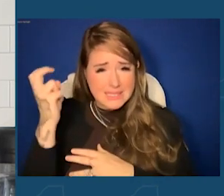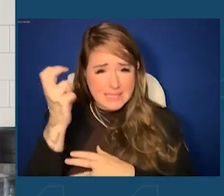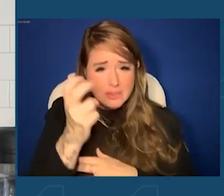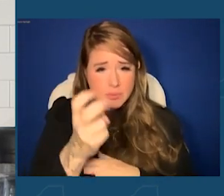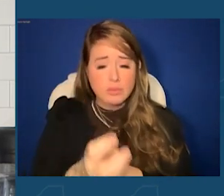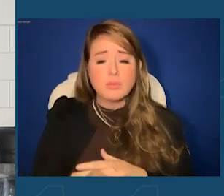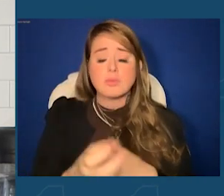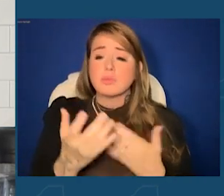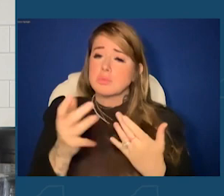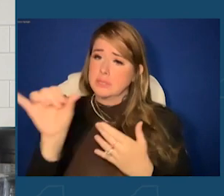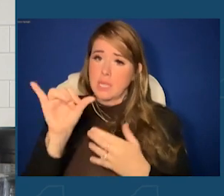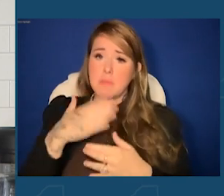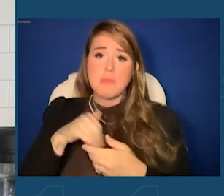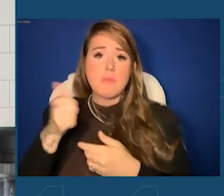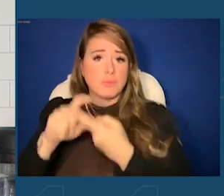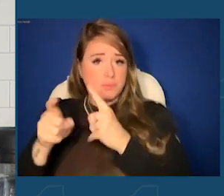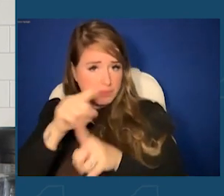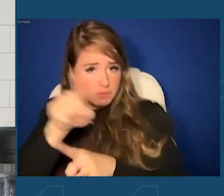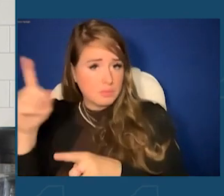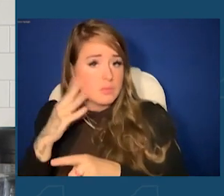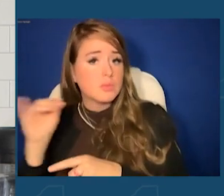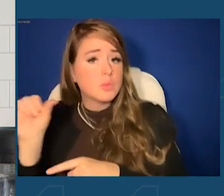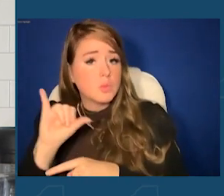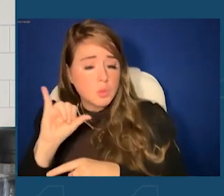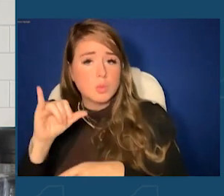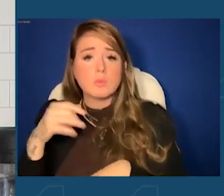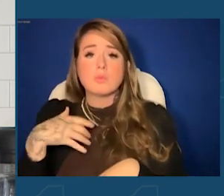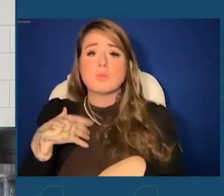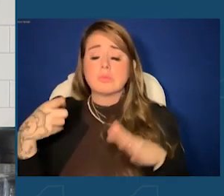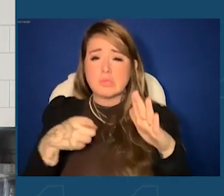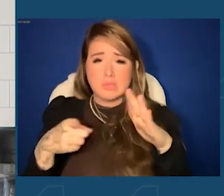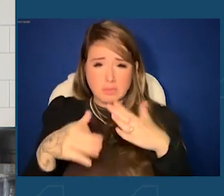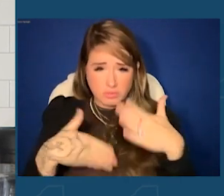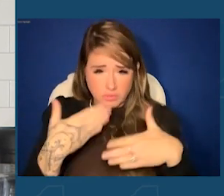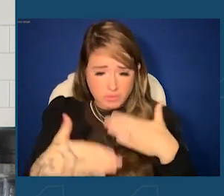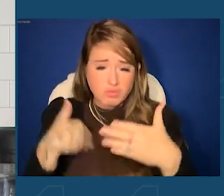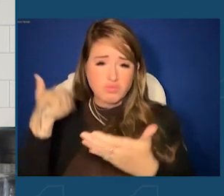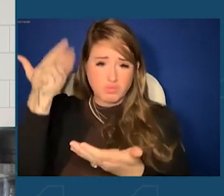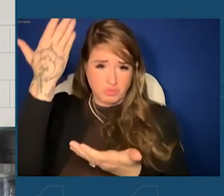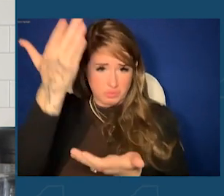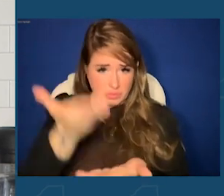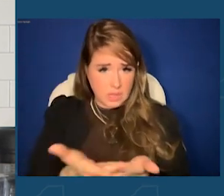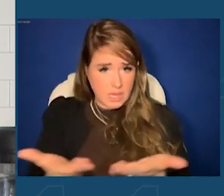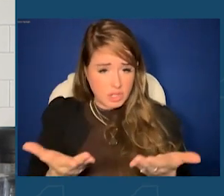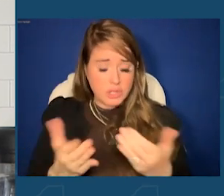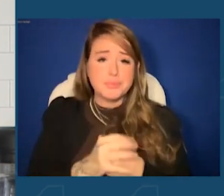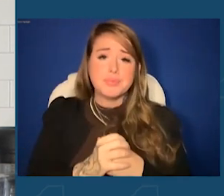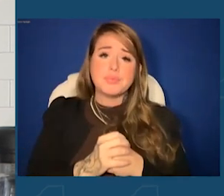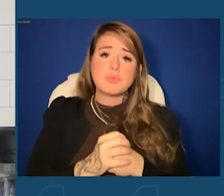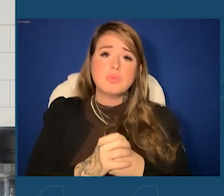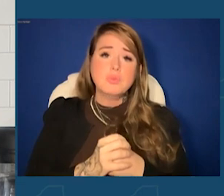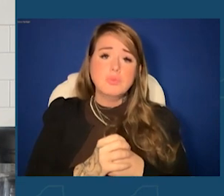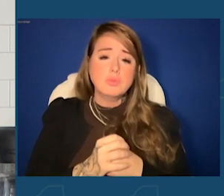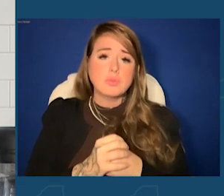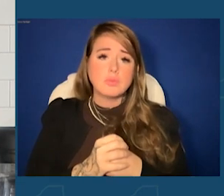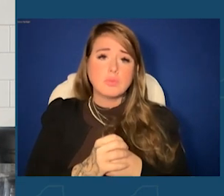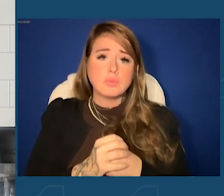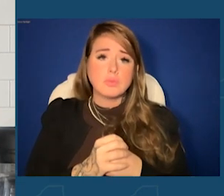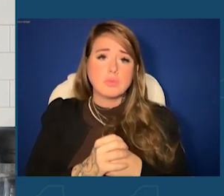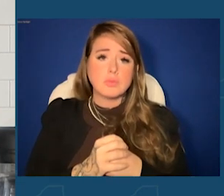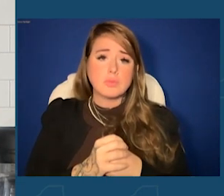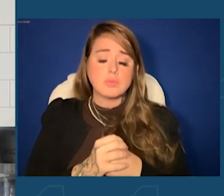hecho, atravesando la temida cebla del Darién. I took on this journey like many of us have done, crossing